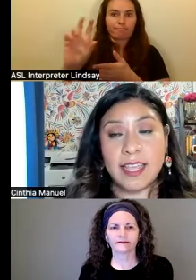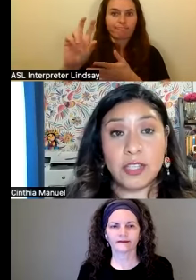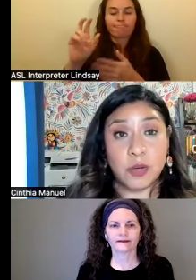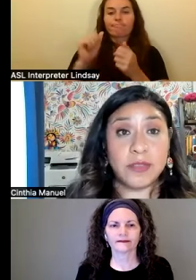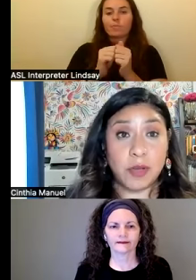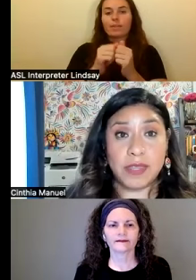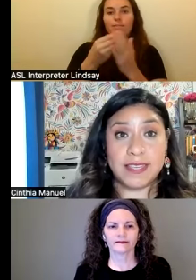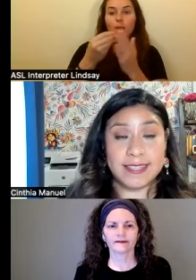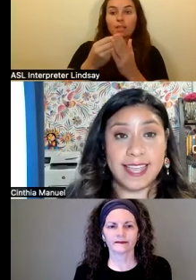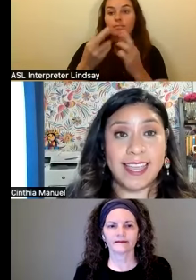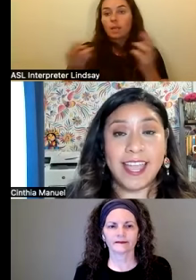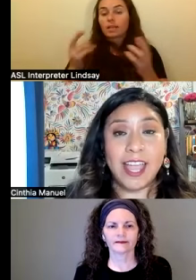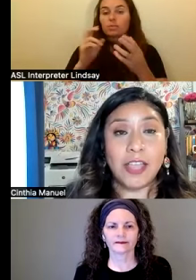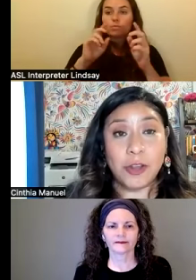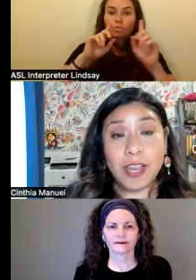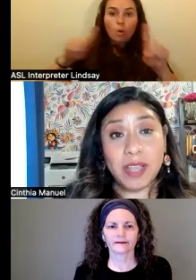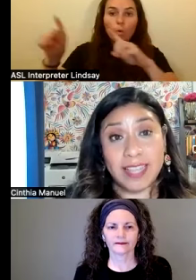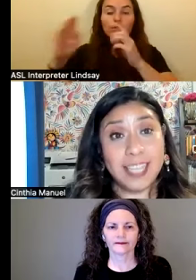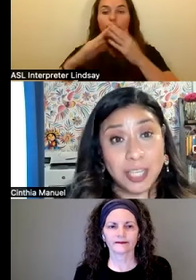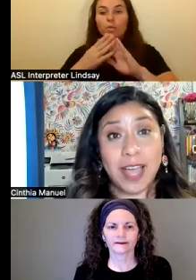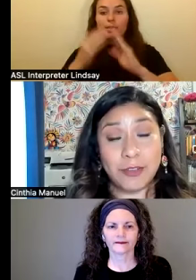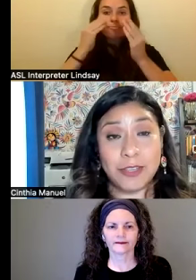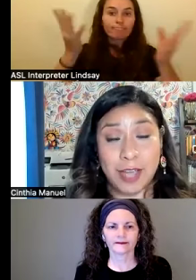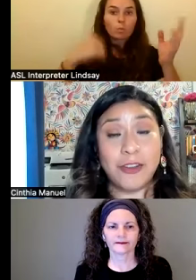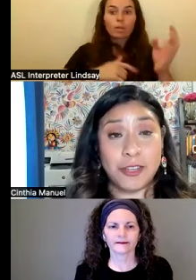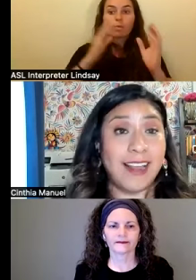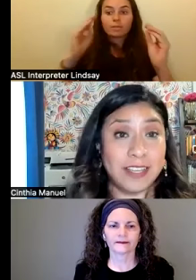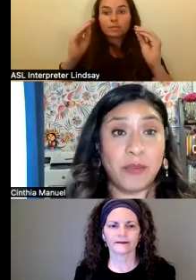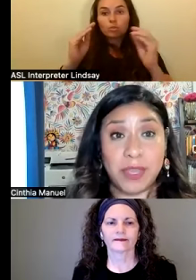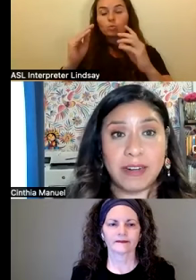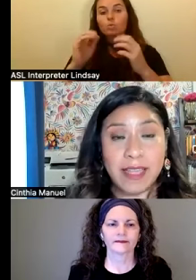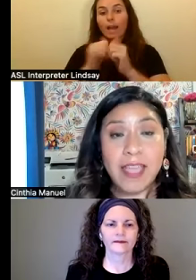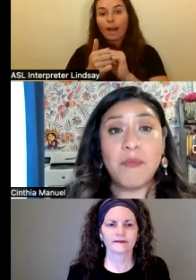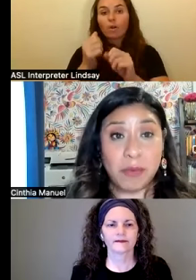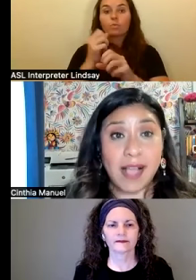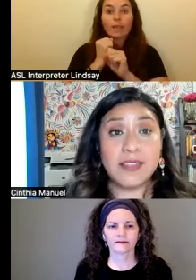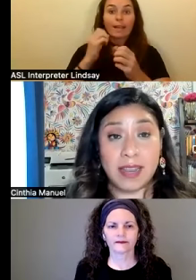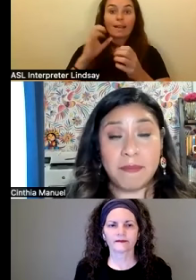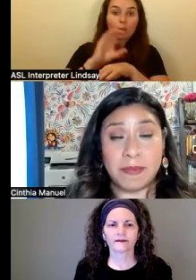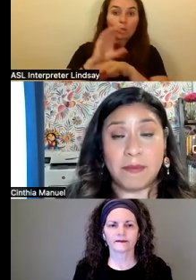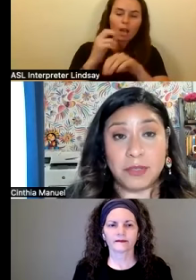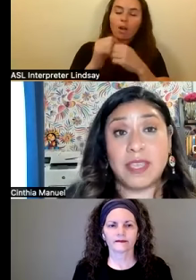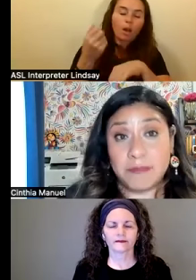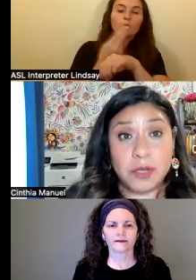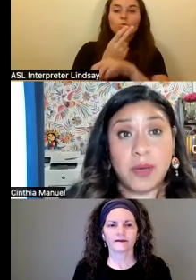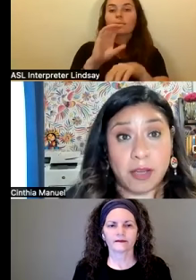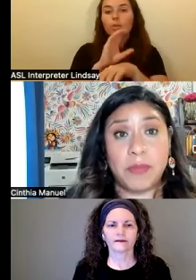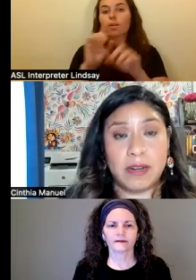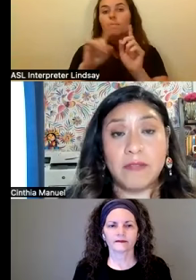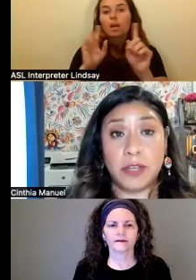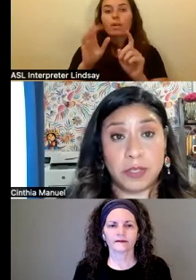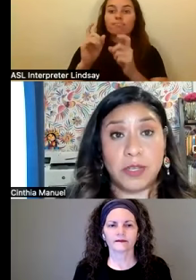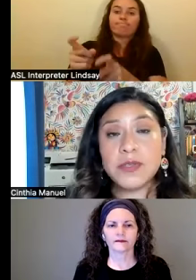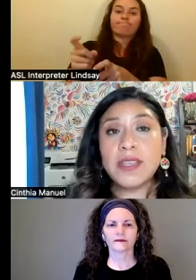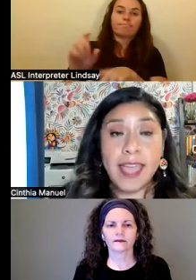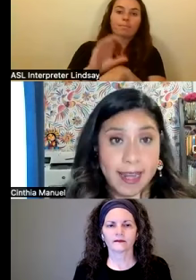resources to go out to communities and say, not only are we going to teach you how to utilize a computer, but we're also going to be able to gift you a computer